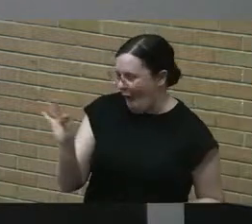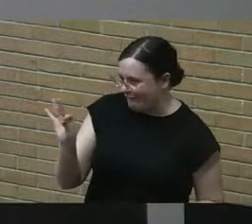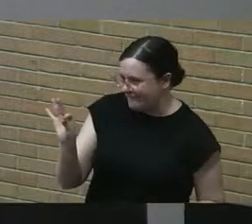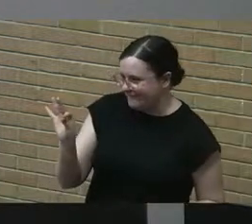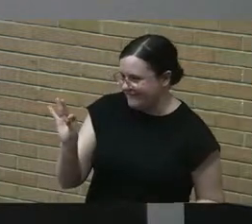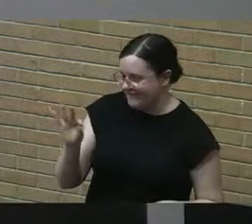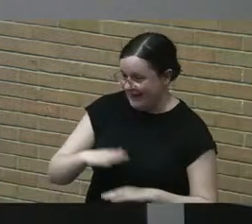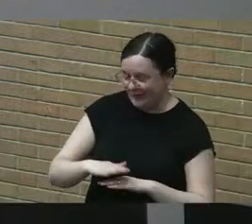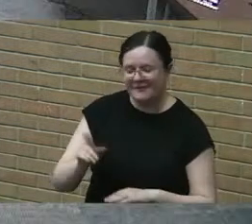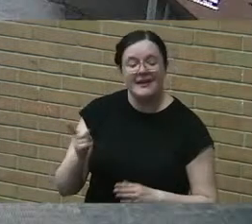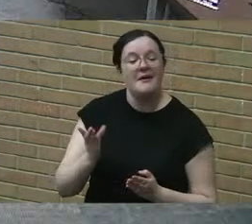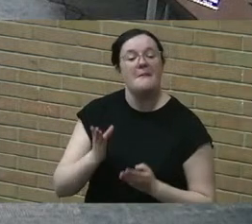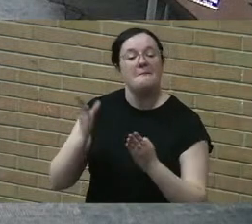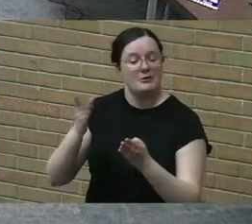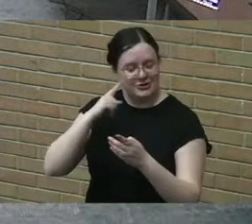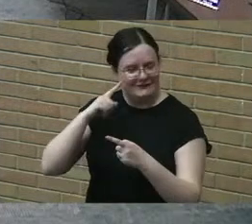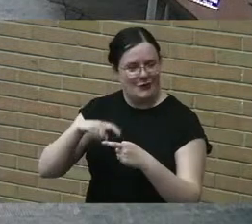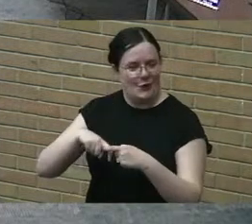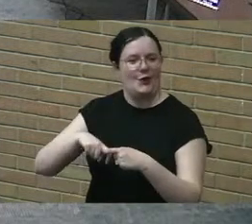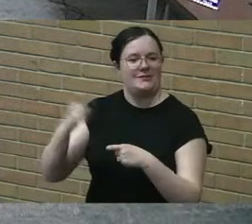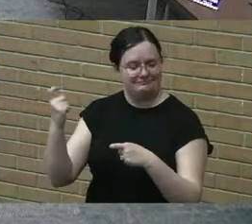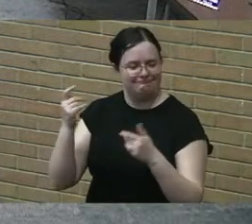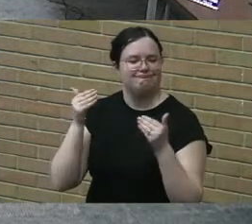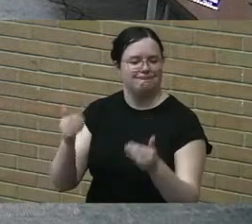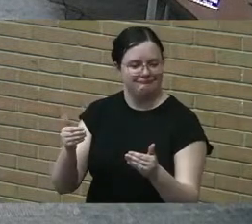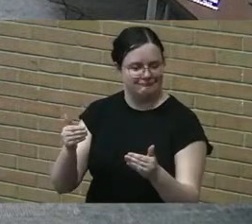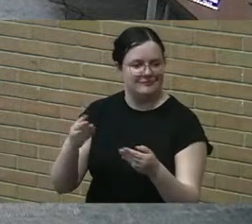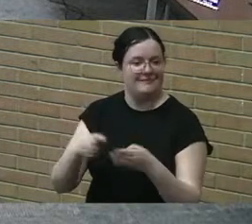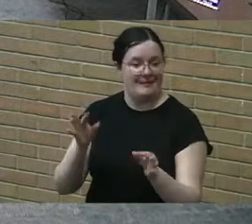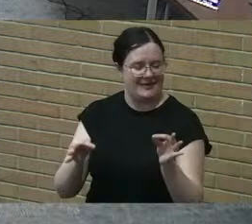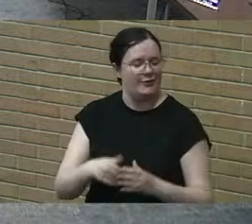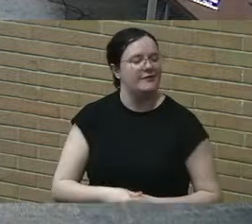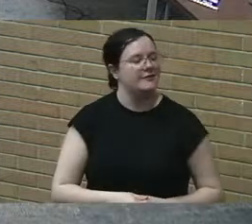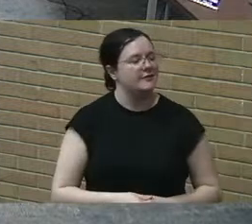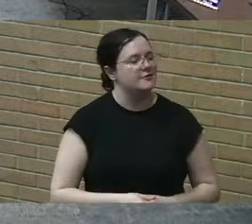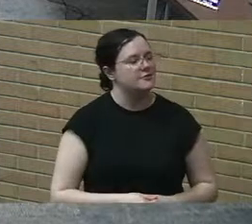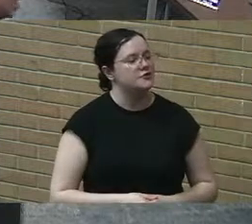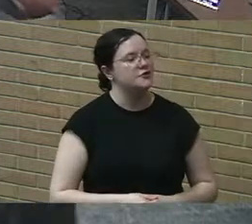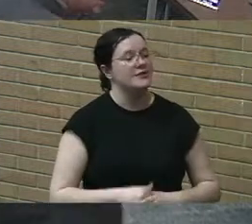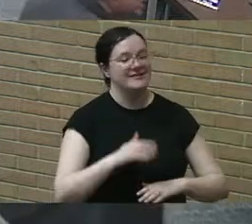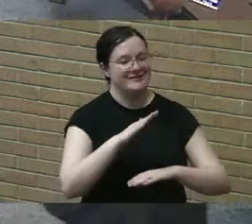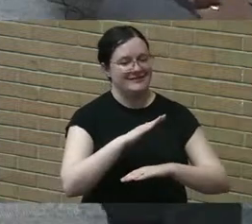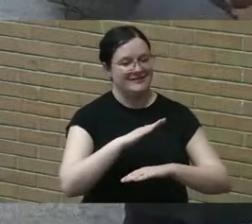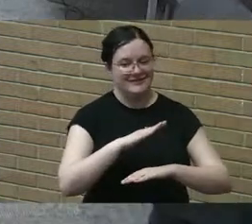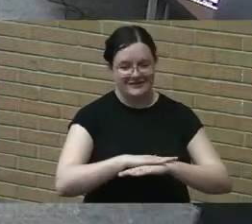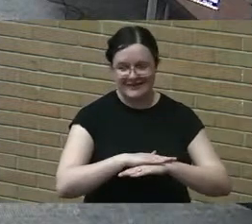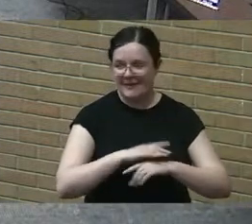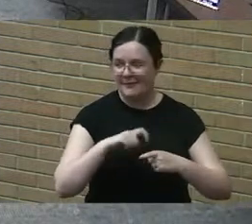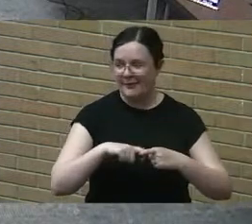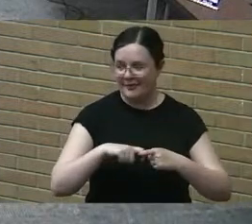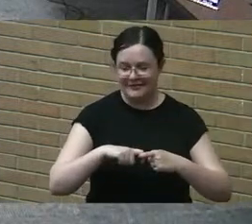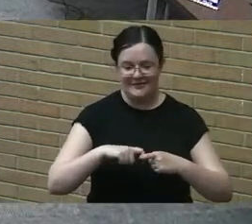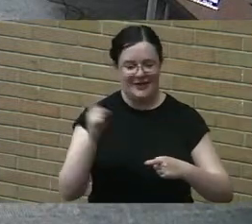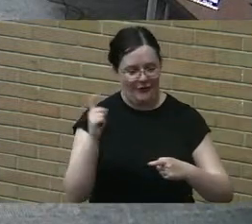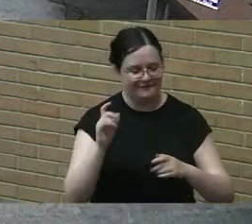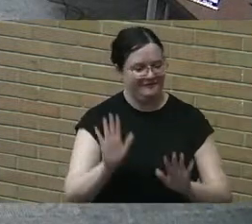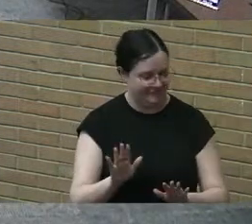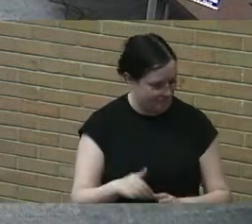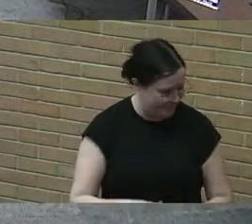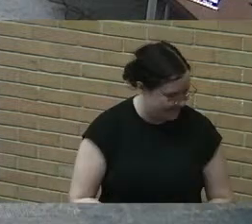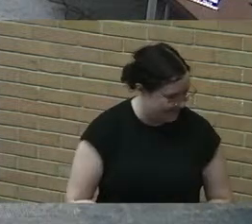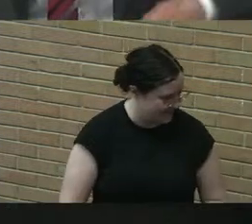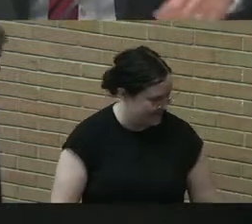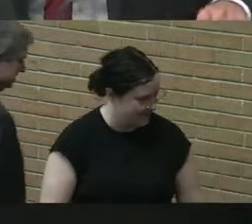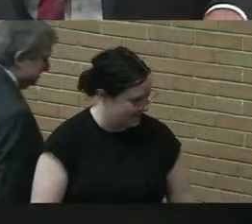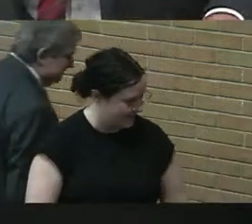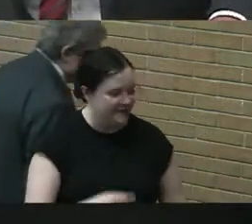It'd be a motion to take off the table the public hearing for the proposed. Off the table, public hearing for the proposed incentive zoning